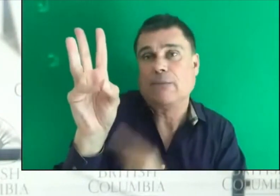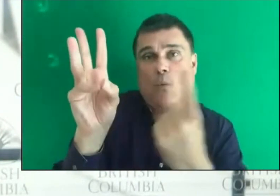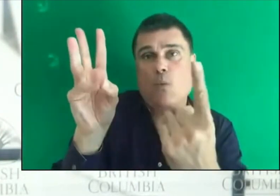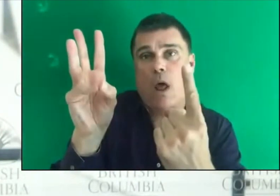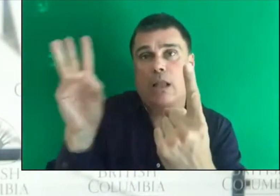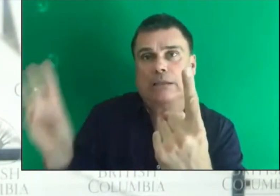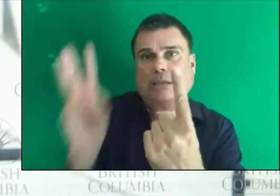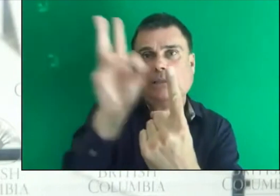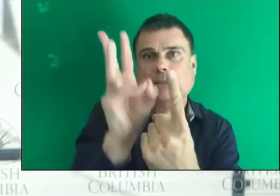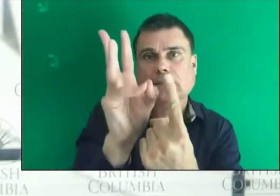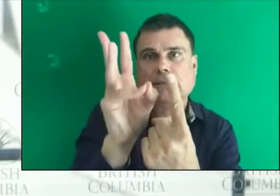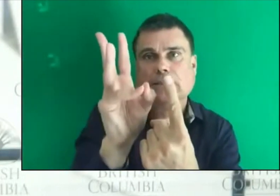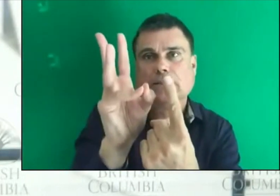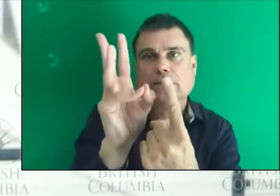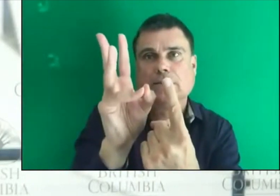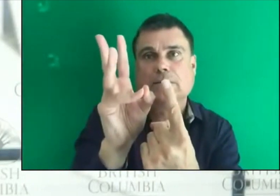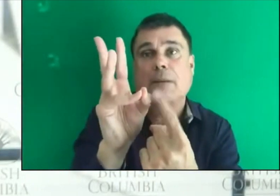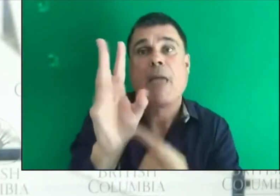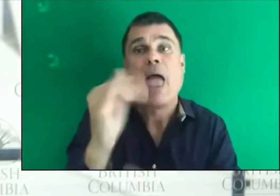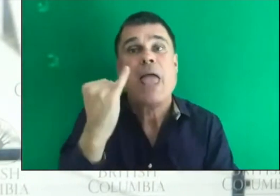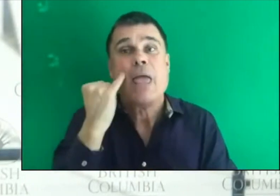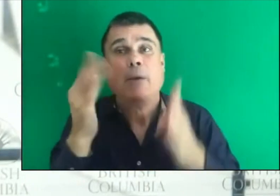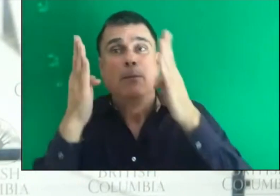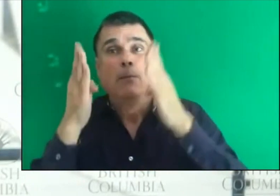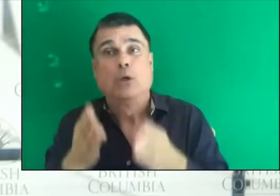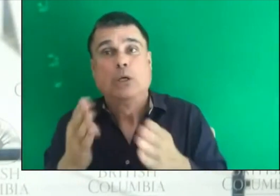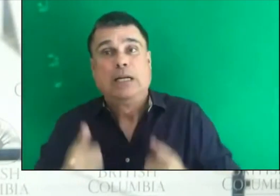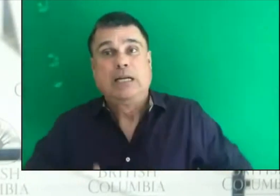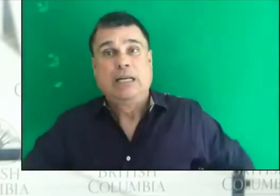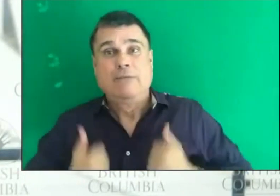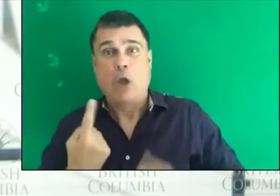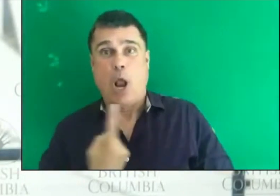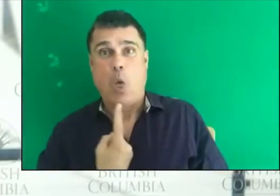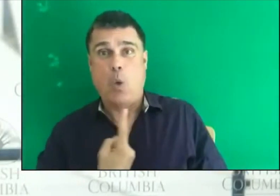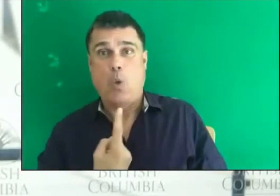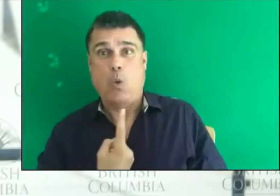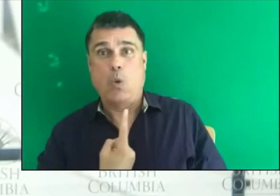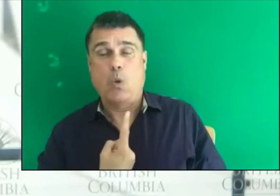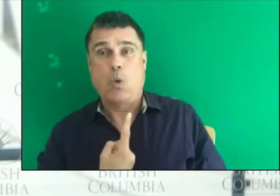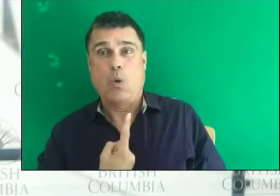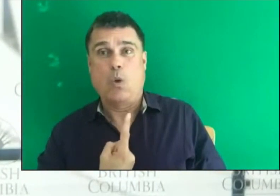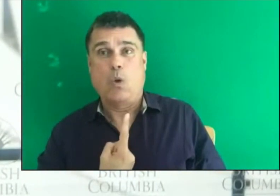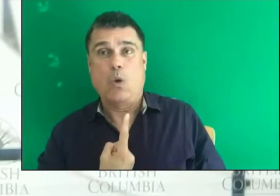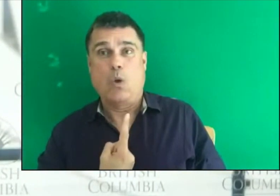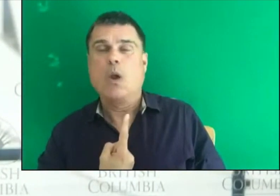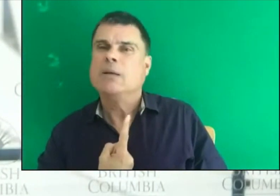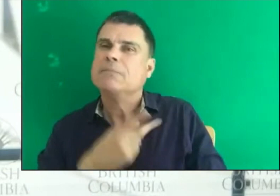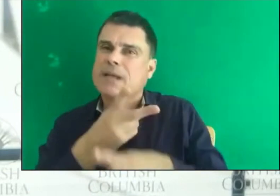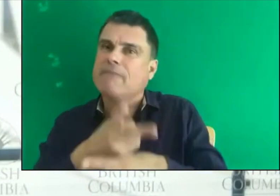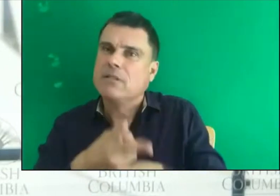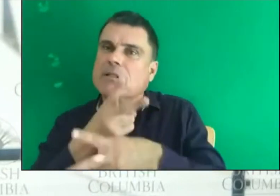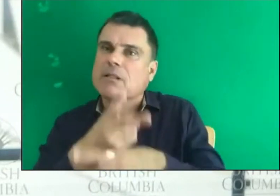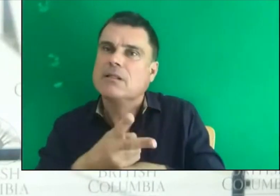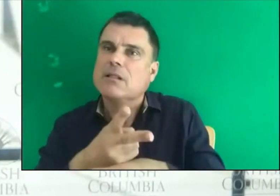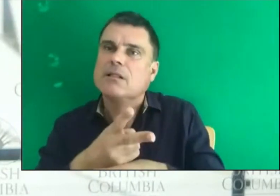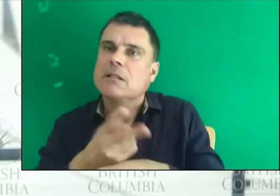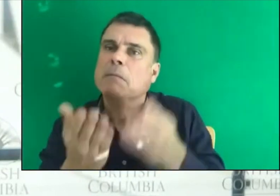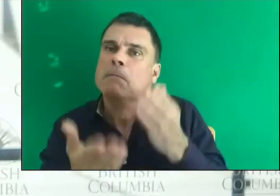we've talked about going down to 6. For some people, that is a lot. And for many people, it's